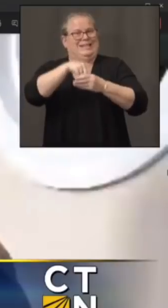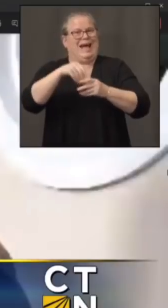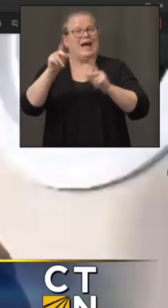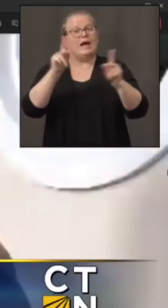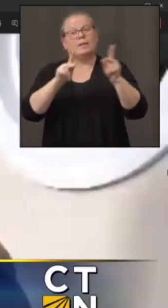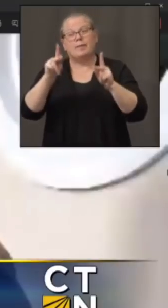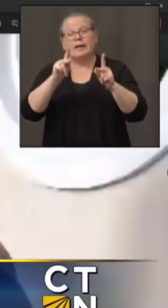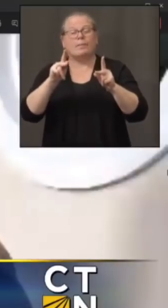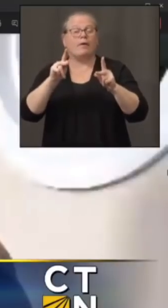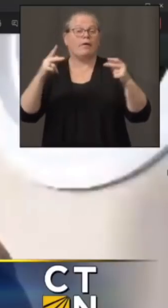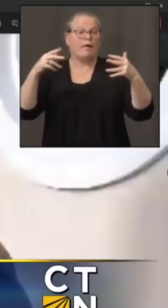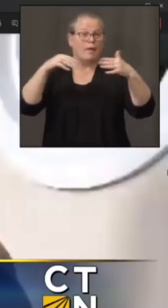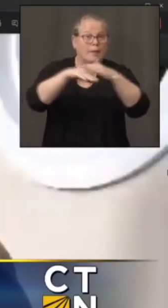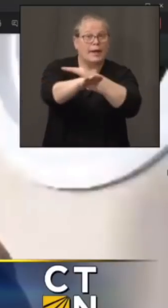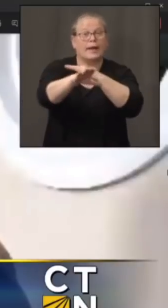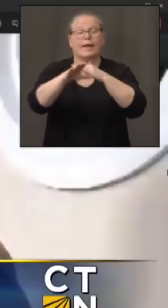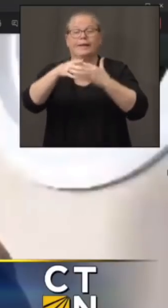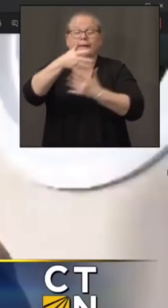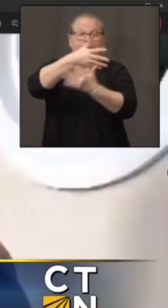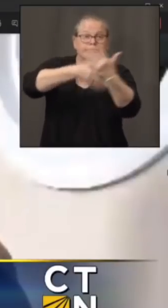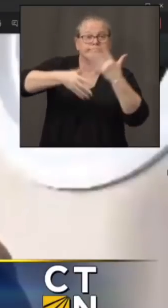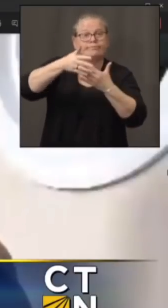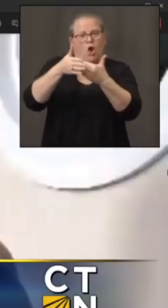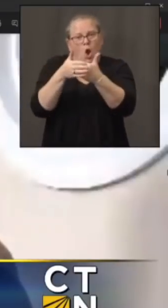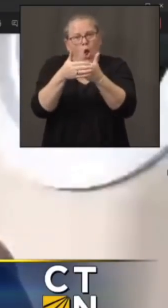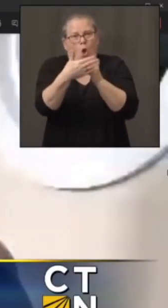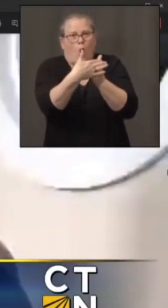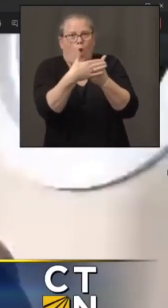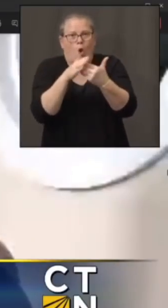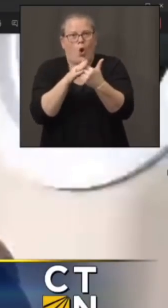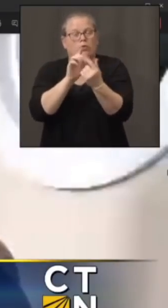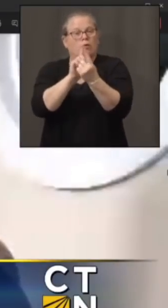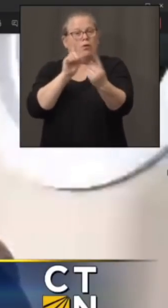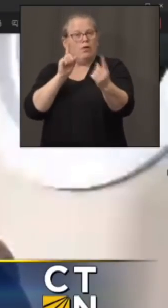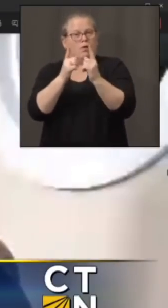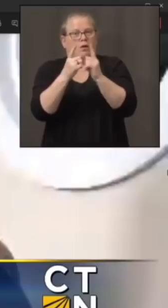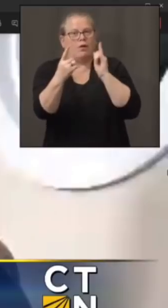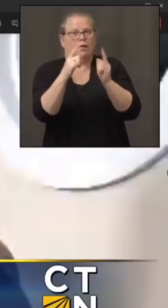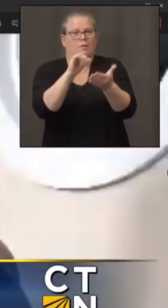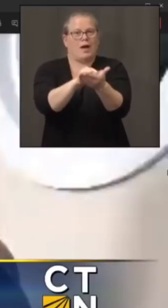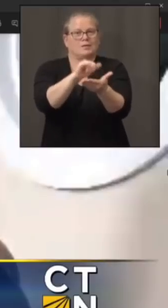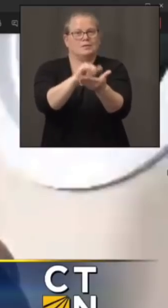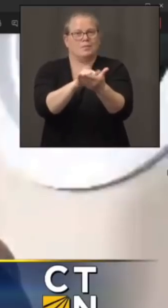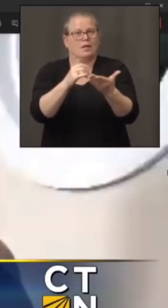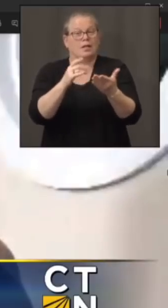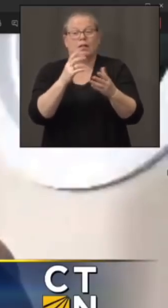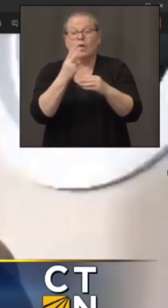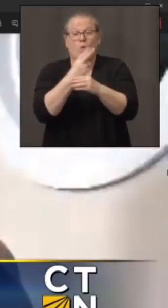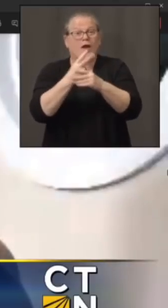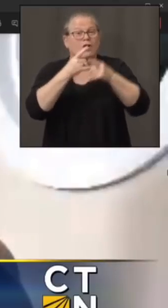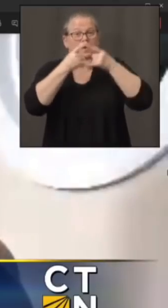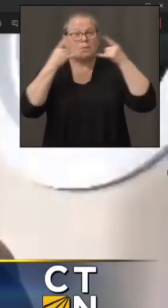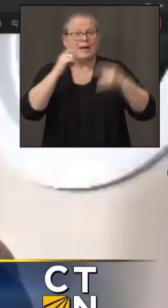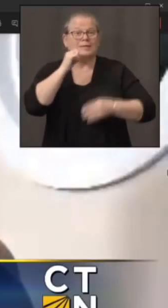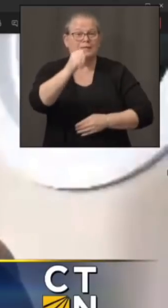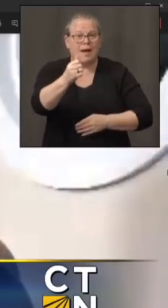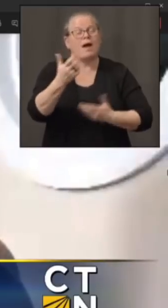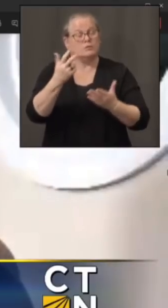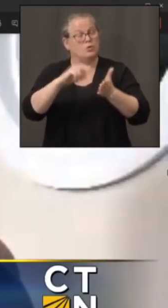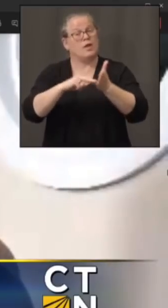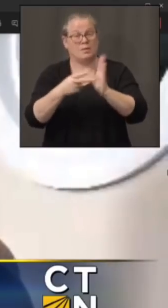socially distance, where people aren't wearing masks. And so restaurants would be high on the list in terms of a setting that's going to be a high